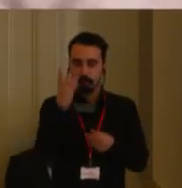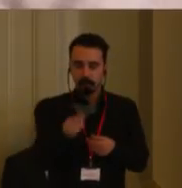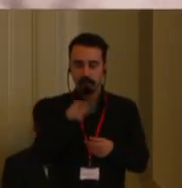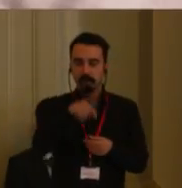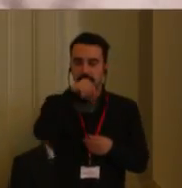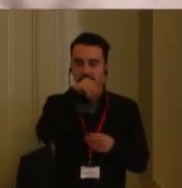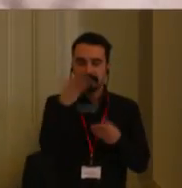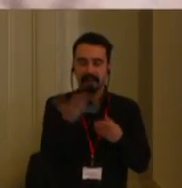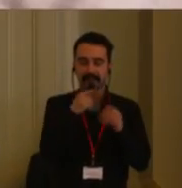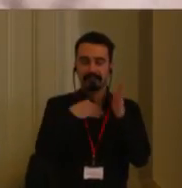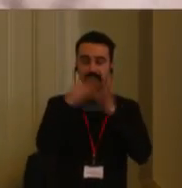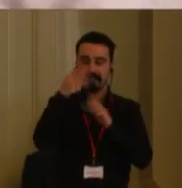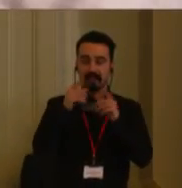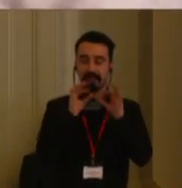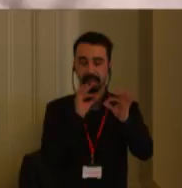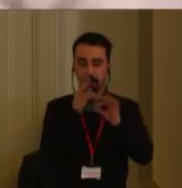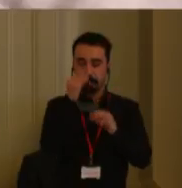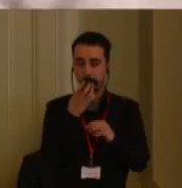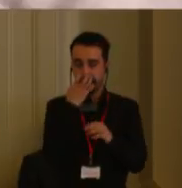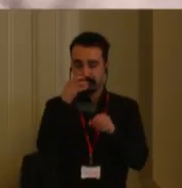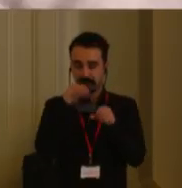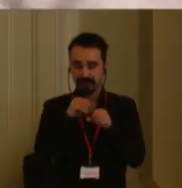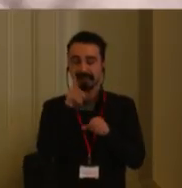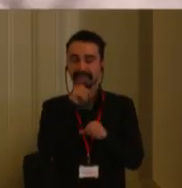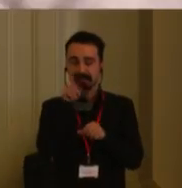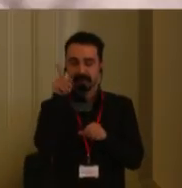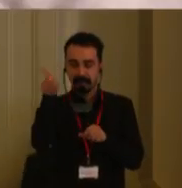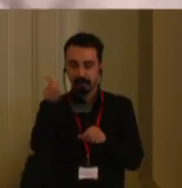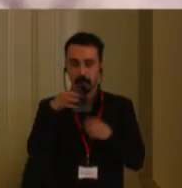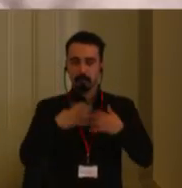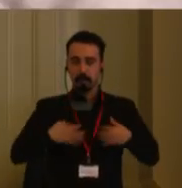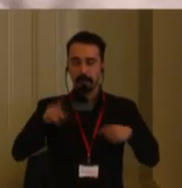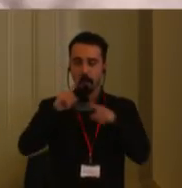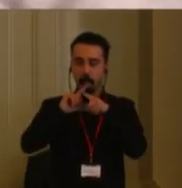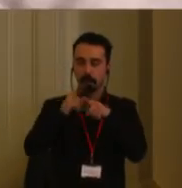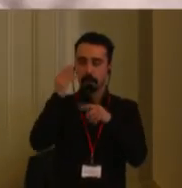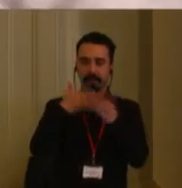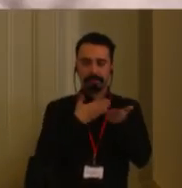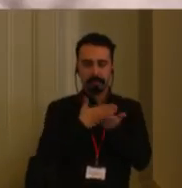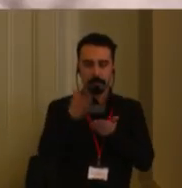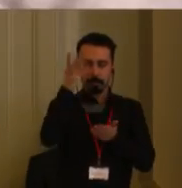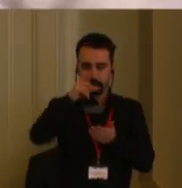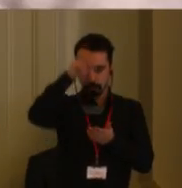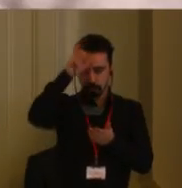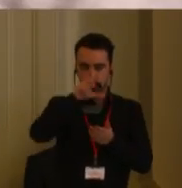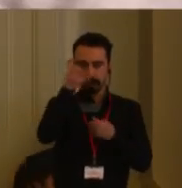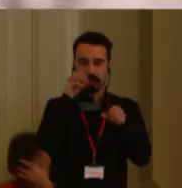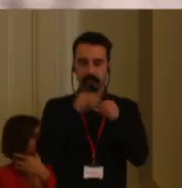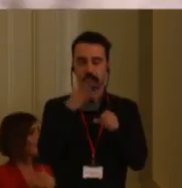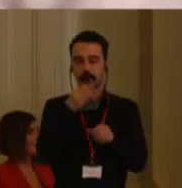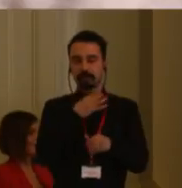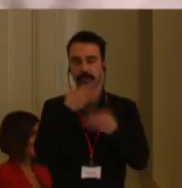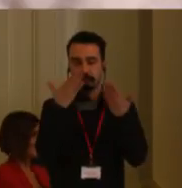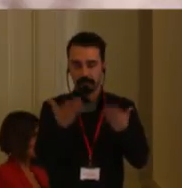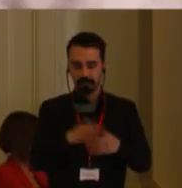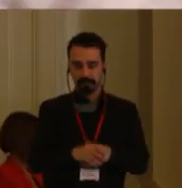forward to the UK continuing to be a trusted partner for Turkey. Thank you very much indeed, and enjoy the conversation today.